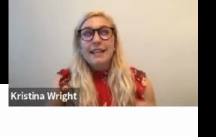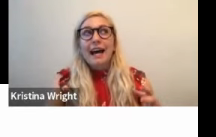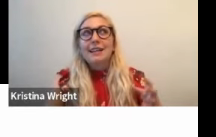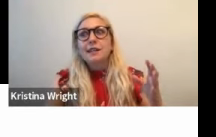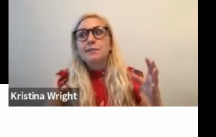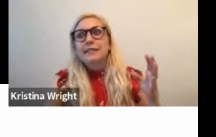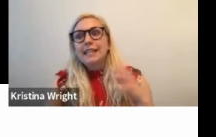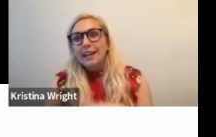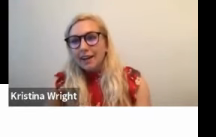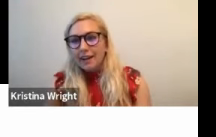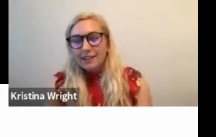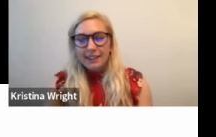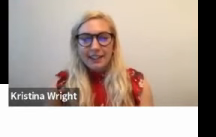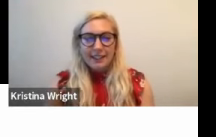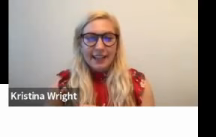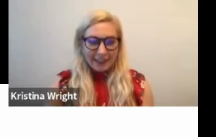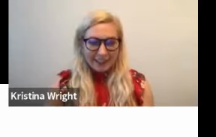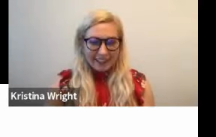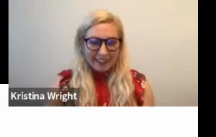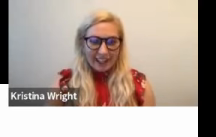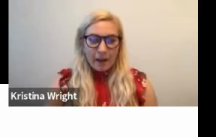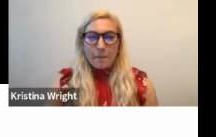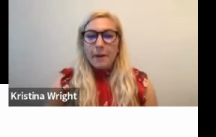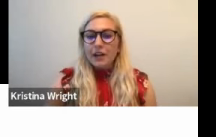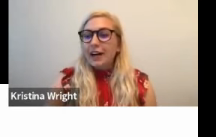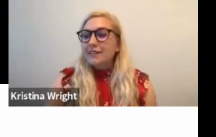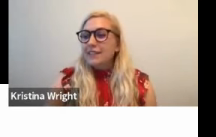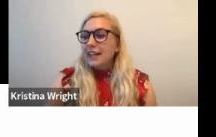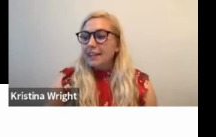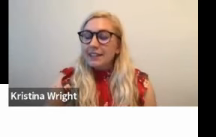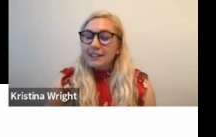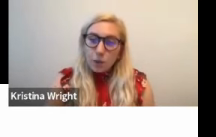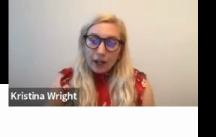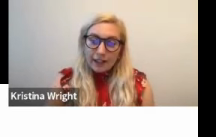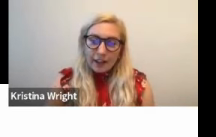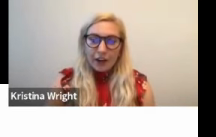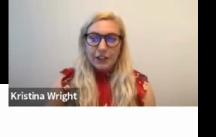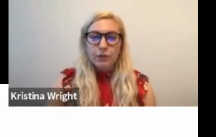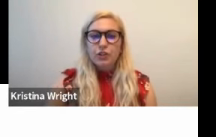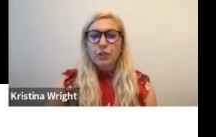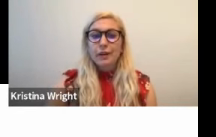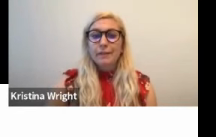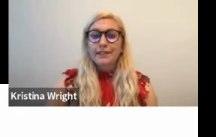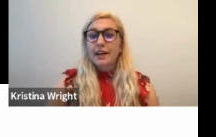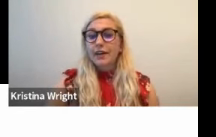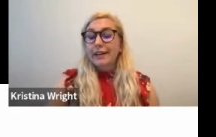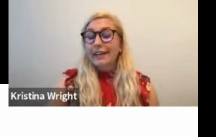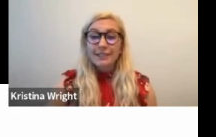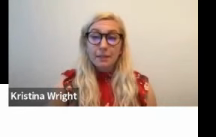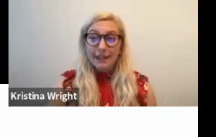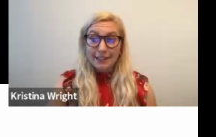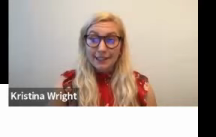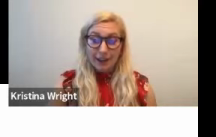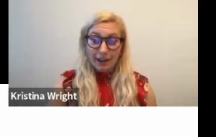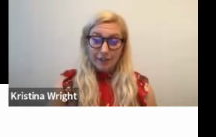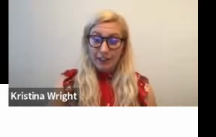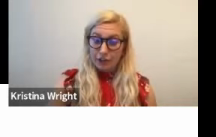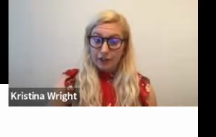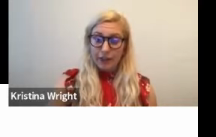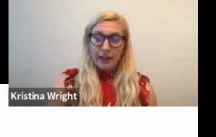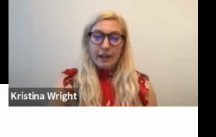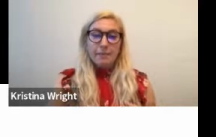Now let's add some data to these axes. Bar graphs like this one are used to show numbers that are independent